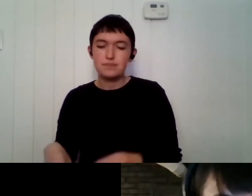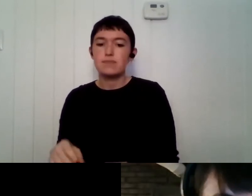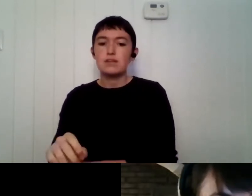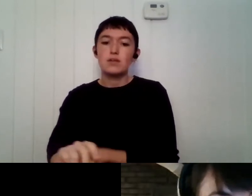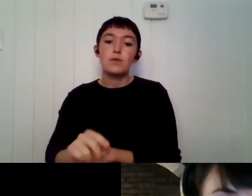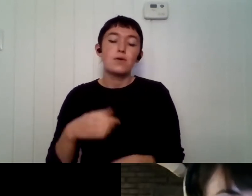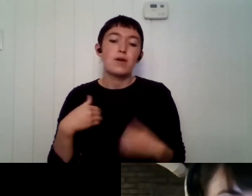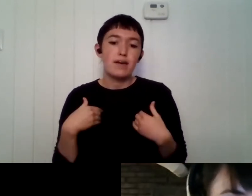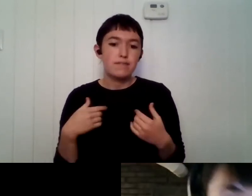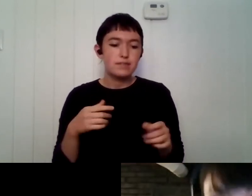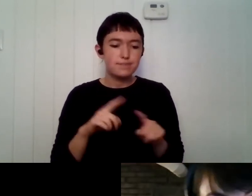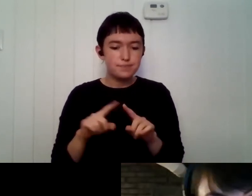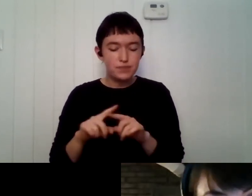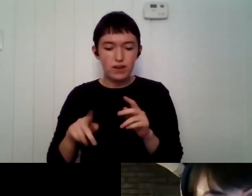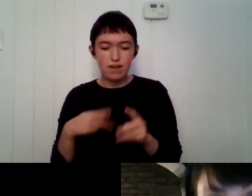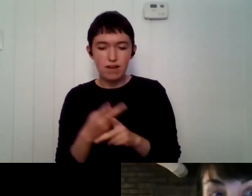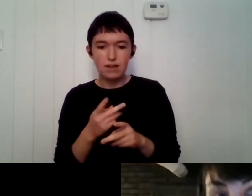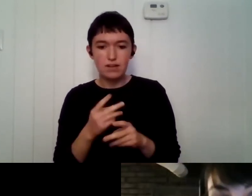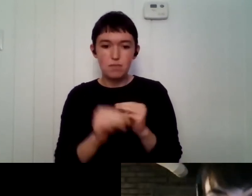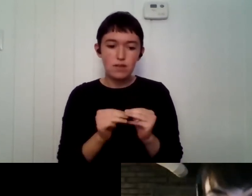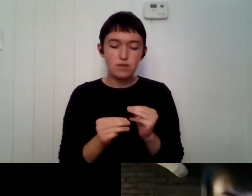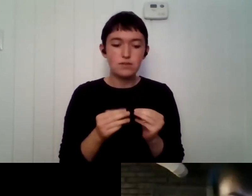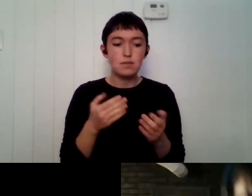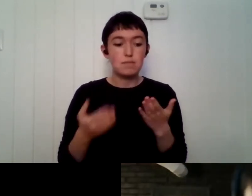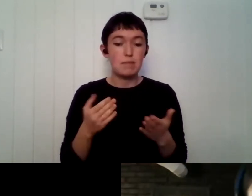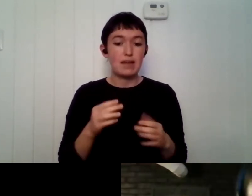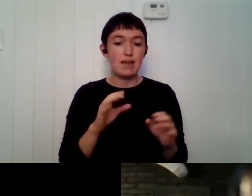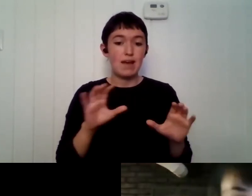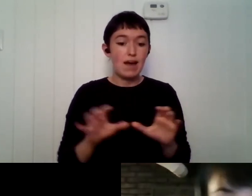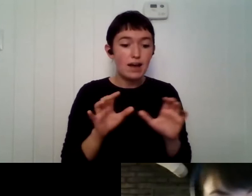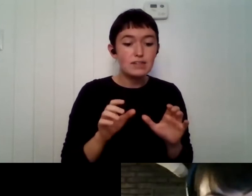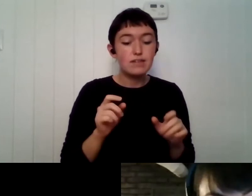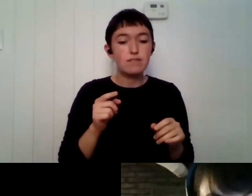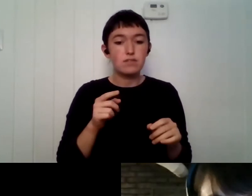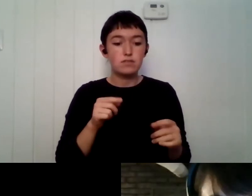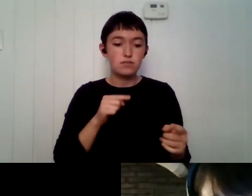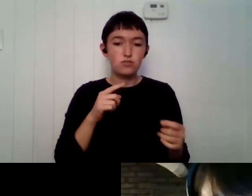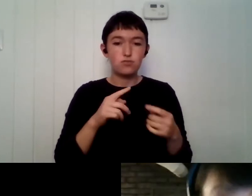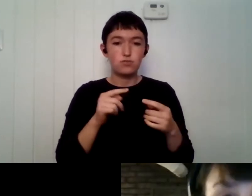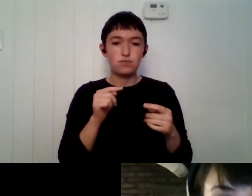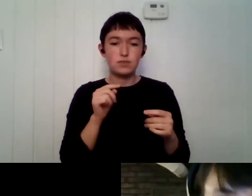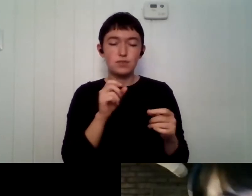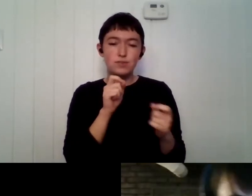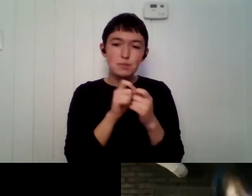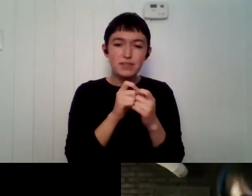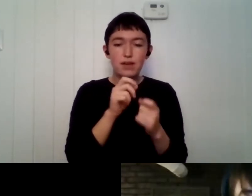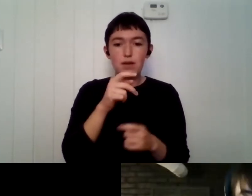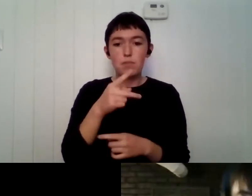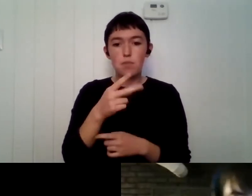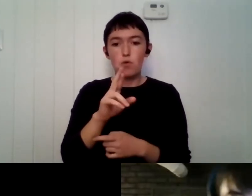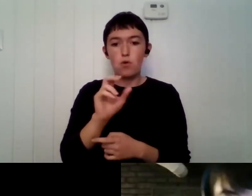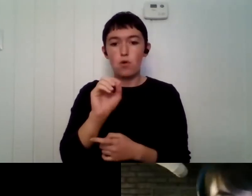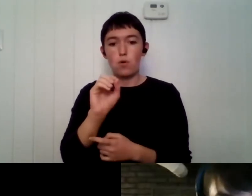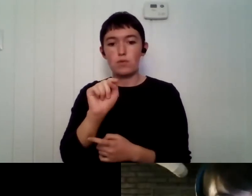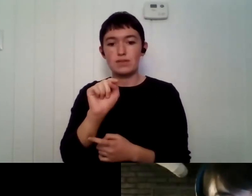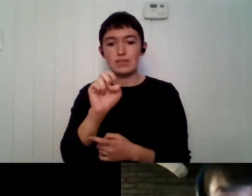are actually, active against a specific protein target and might be, good drug candidates. So sometimes you're